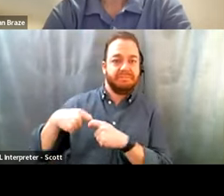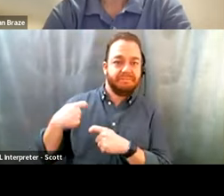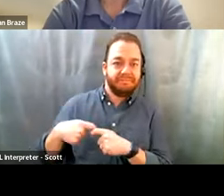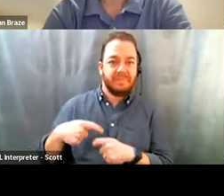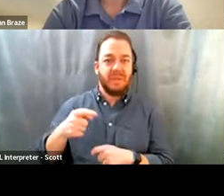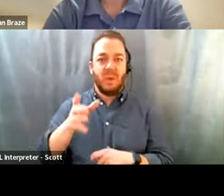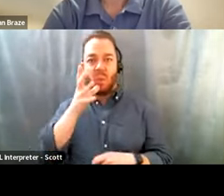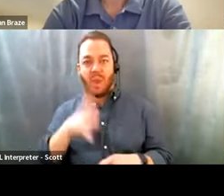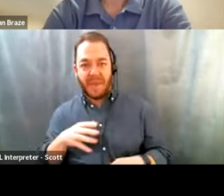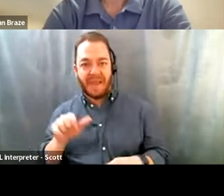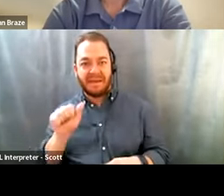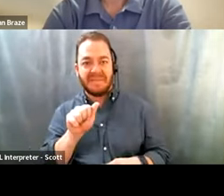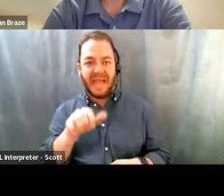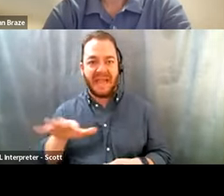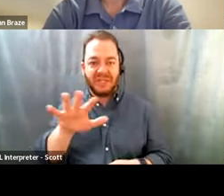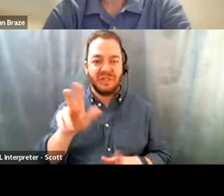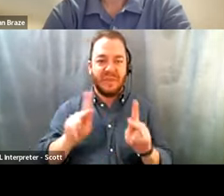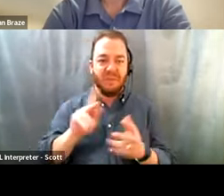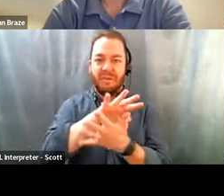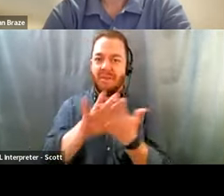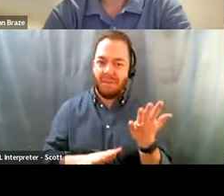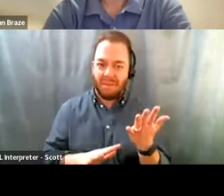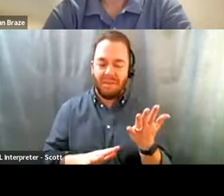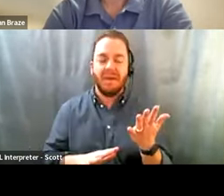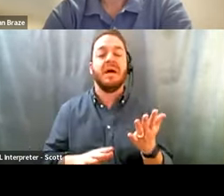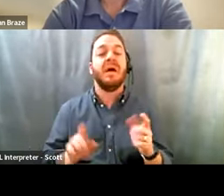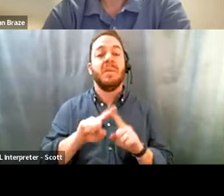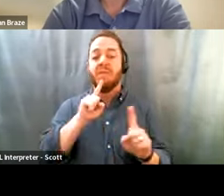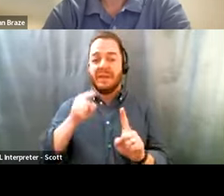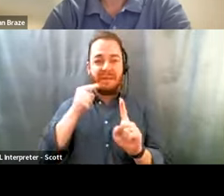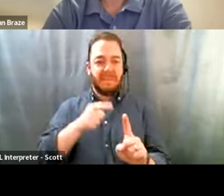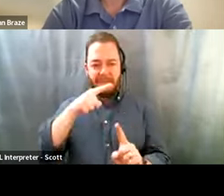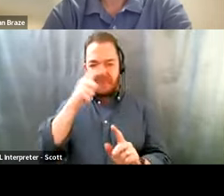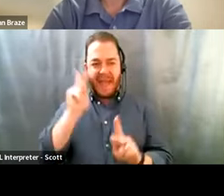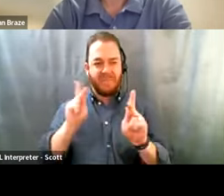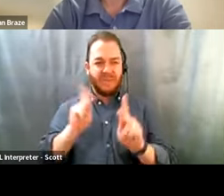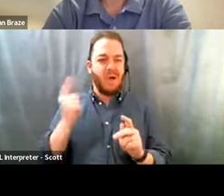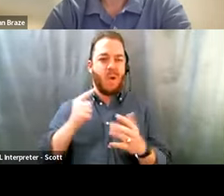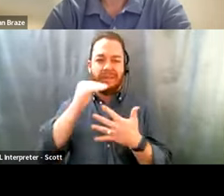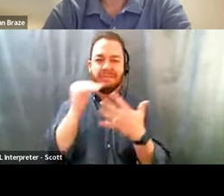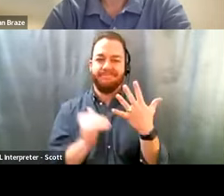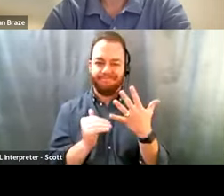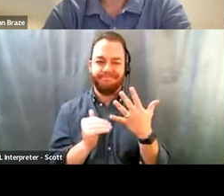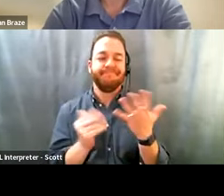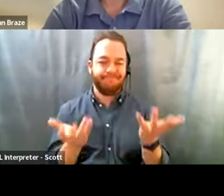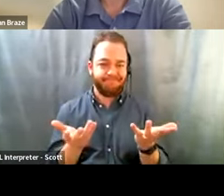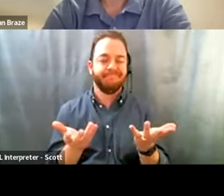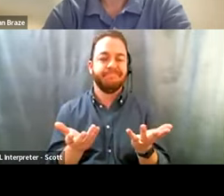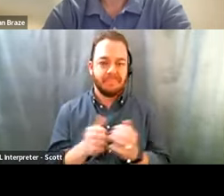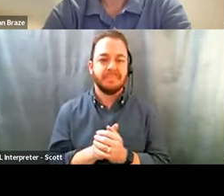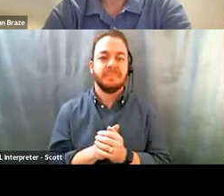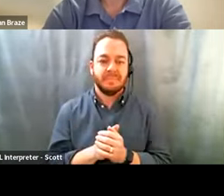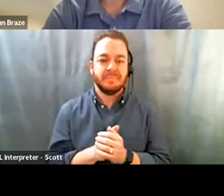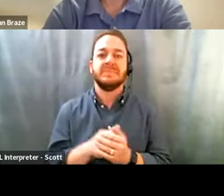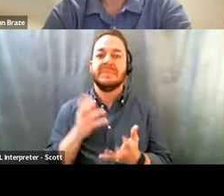and Asians, and the list can go on and on. But at the end of the day, Black people are always at the bottom. We had the lowest, and this is